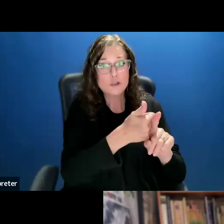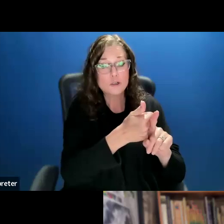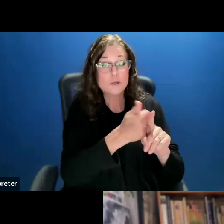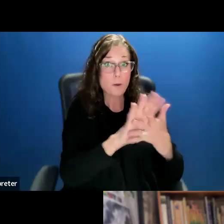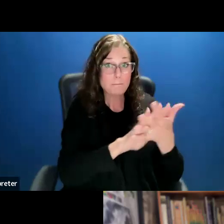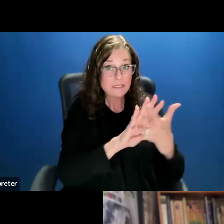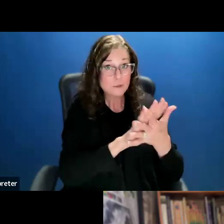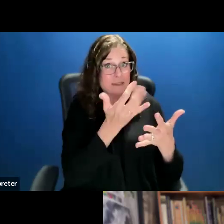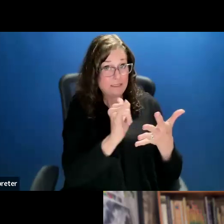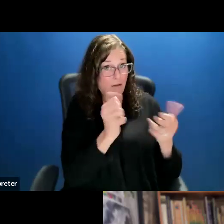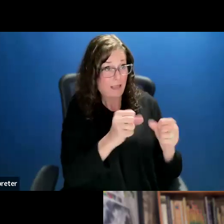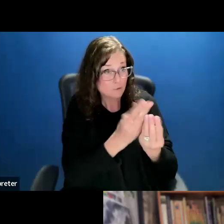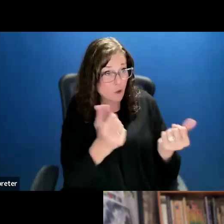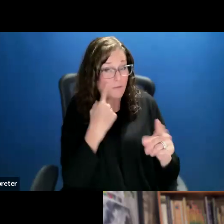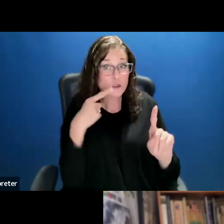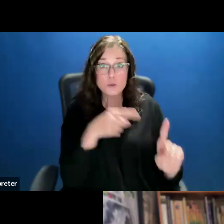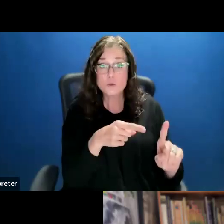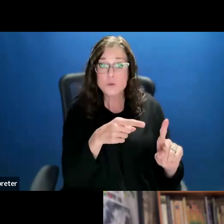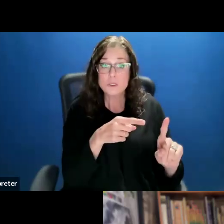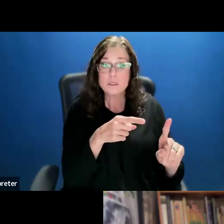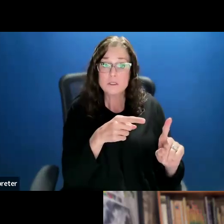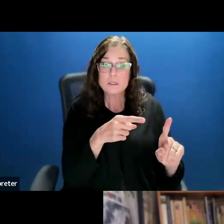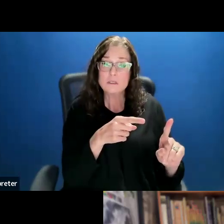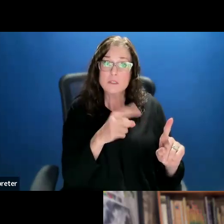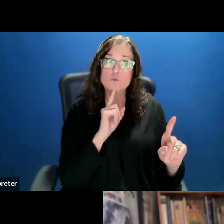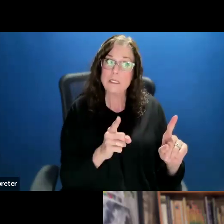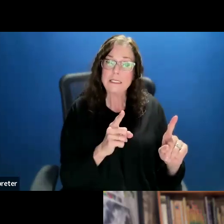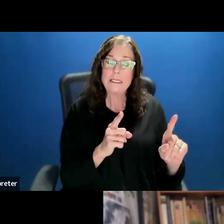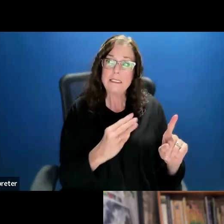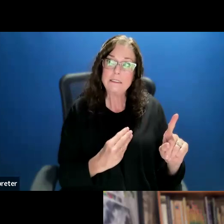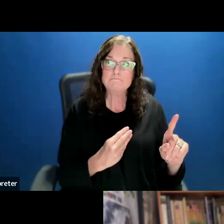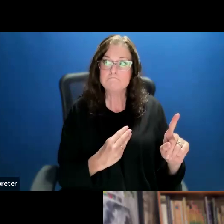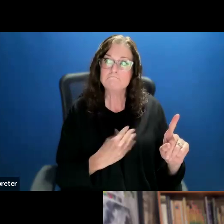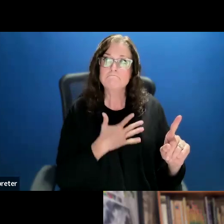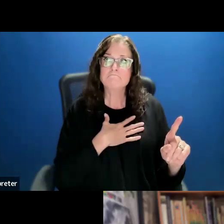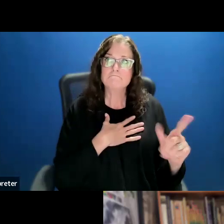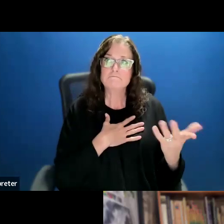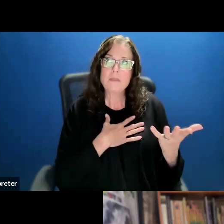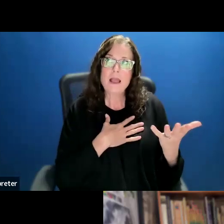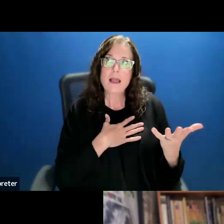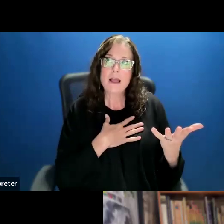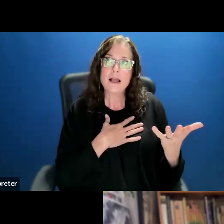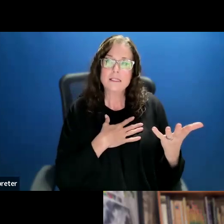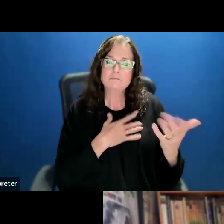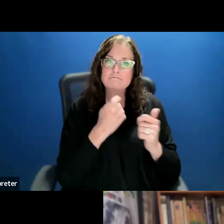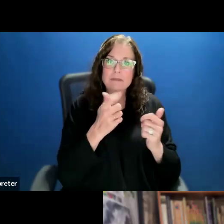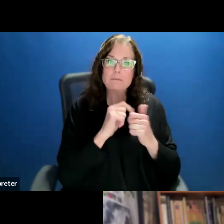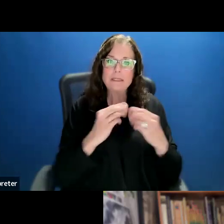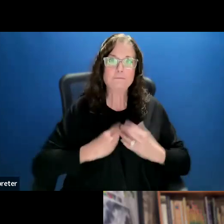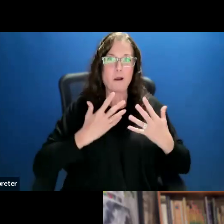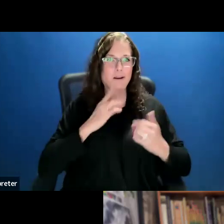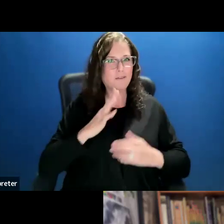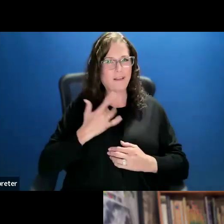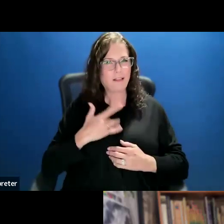mysteries still to solve for you is a tremendously sort of like, it's a bit of a spark of a